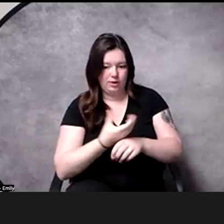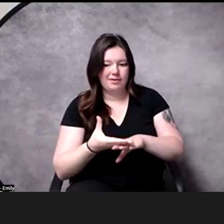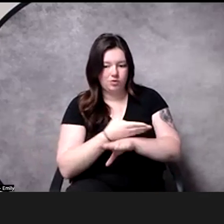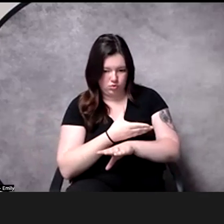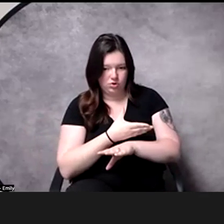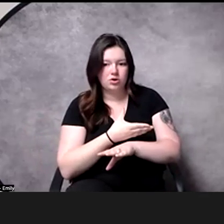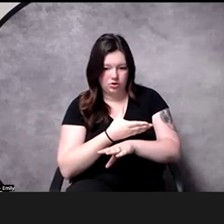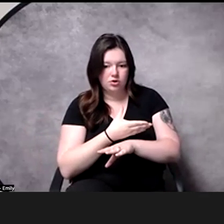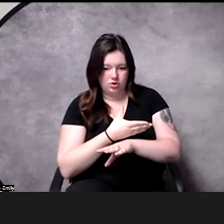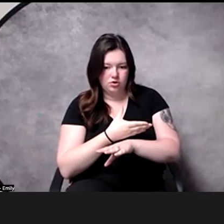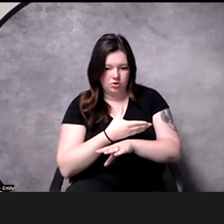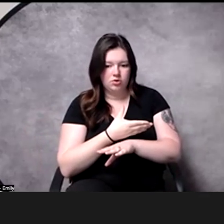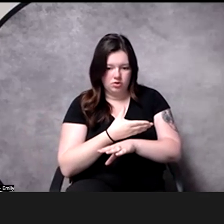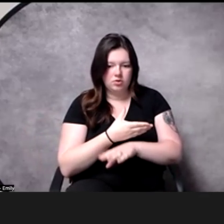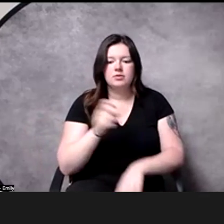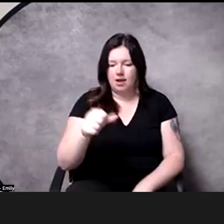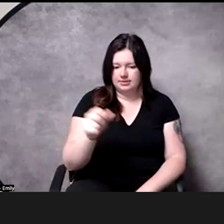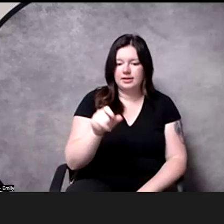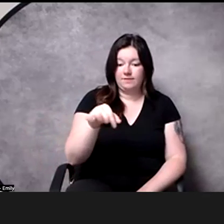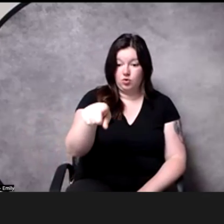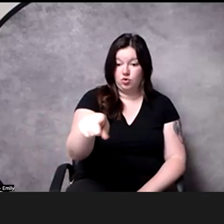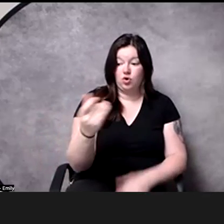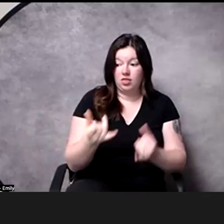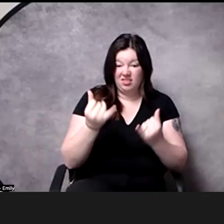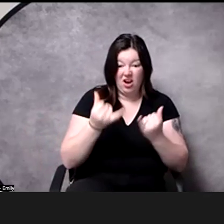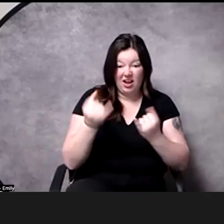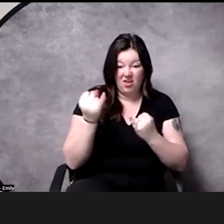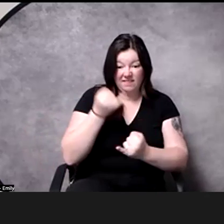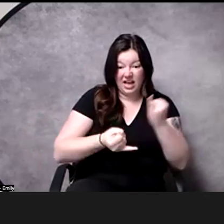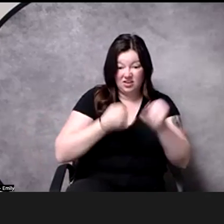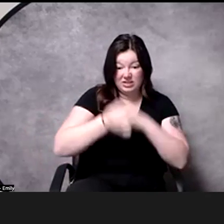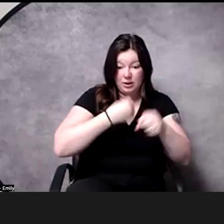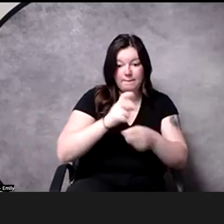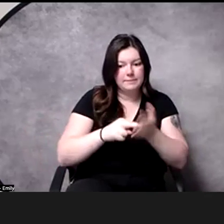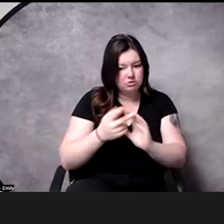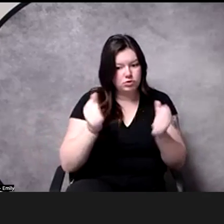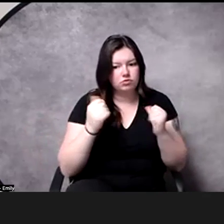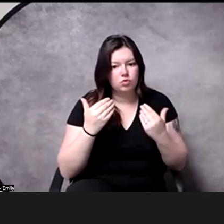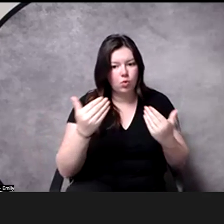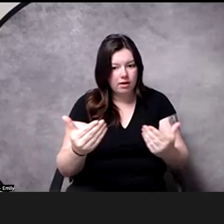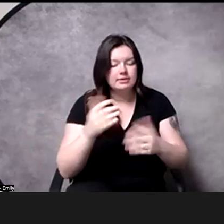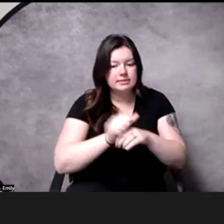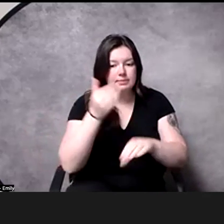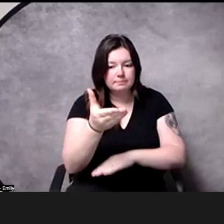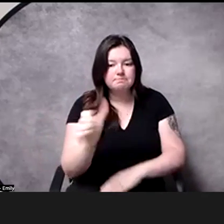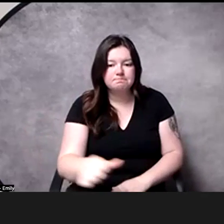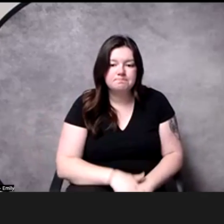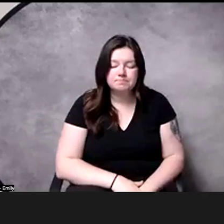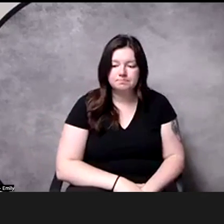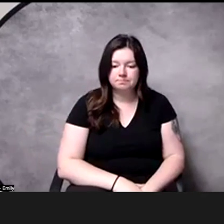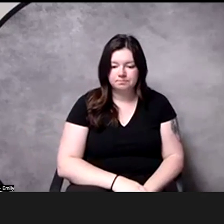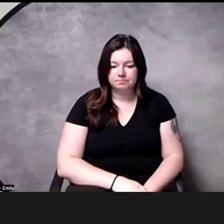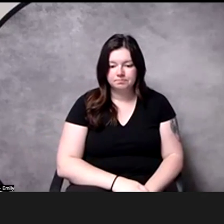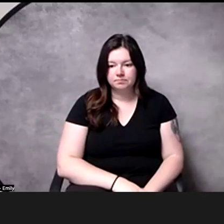you're in the final year of your current grant, then you're eligible to submit. Yeah. Okay, thank you.